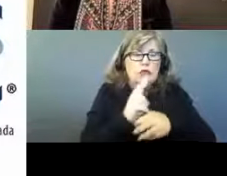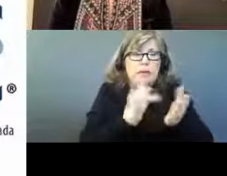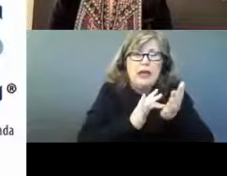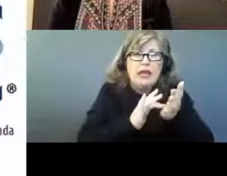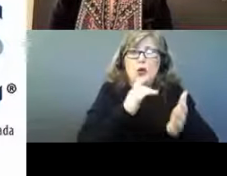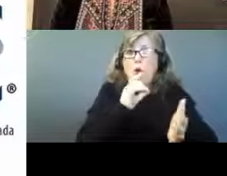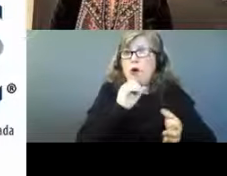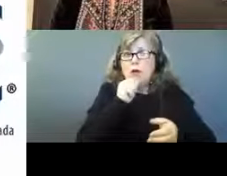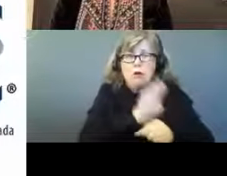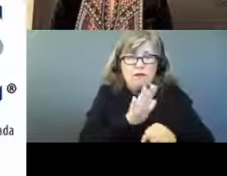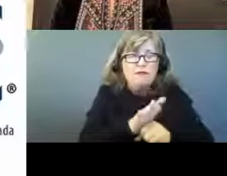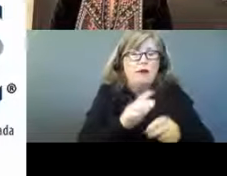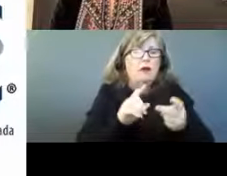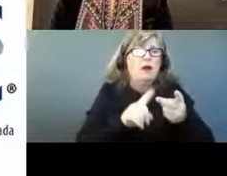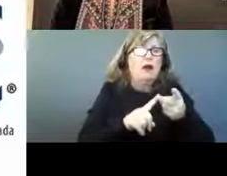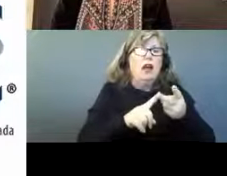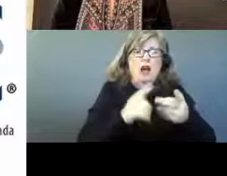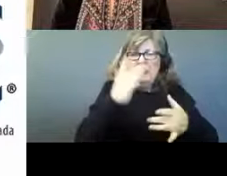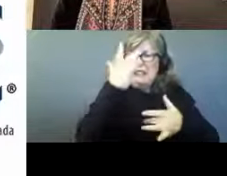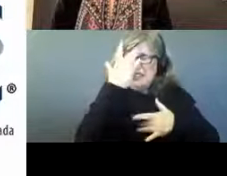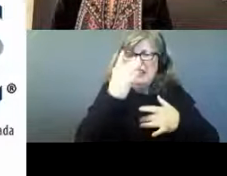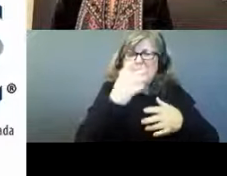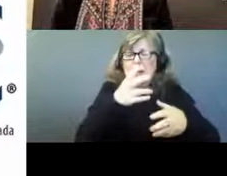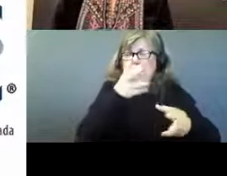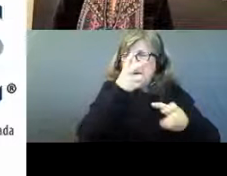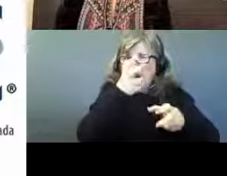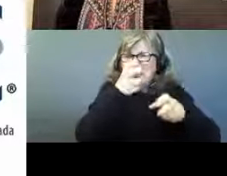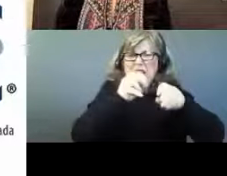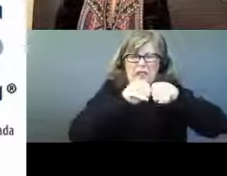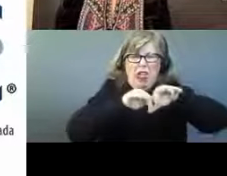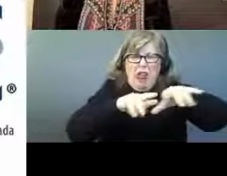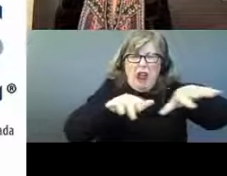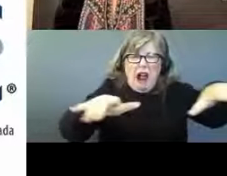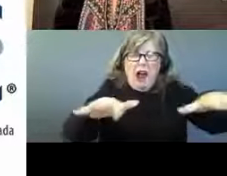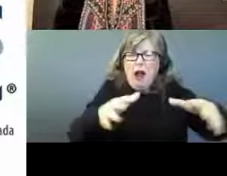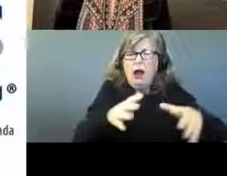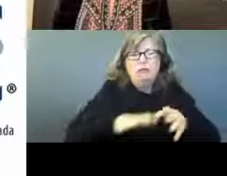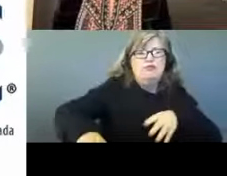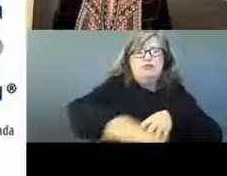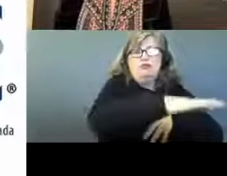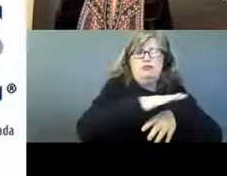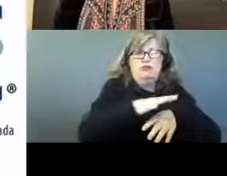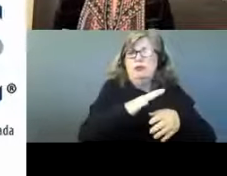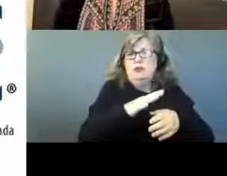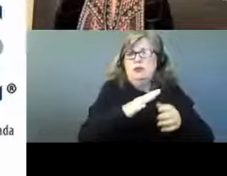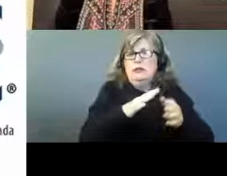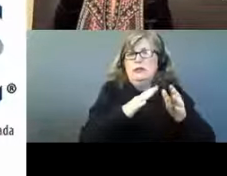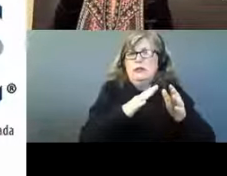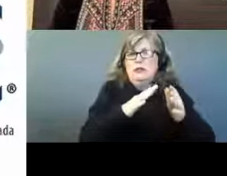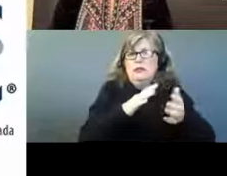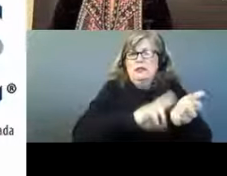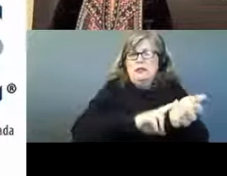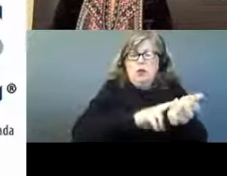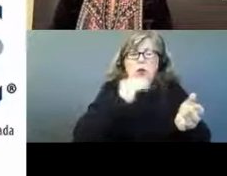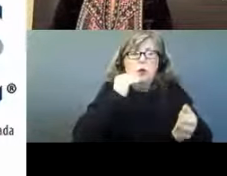and infiltration of insects and vermin. Also documented were poor standards of care, including poor